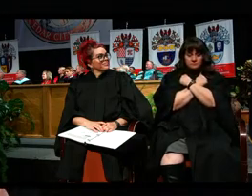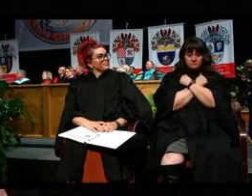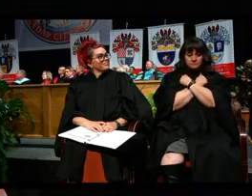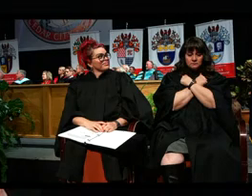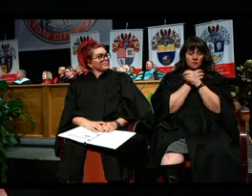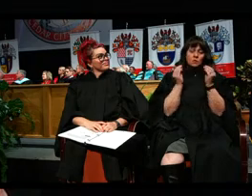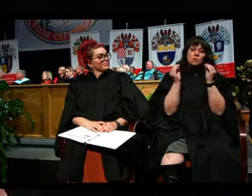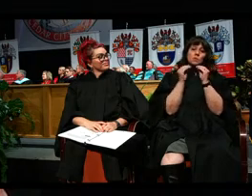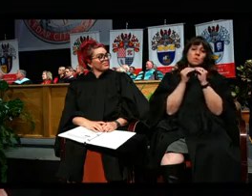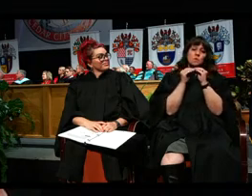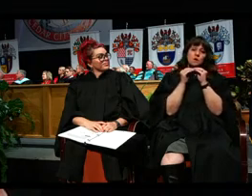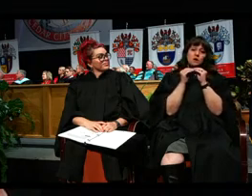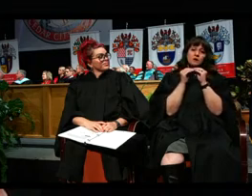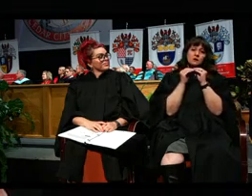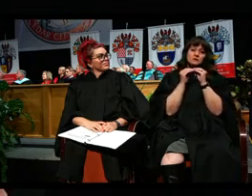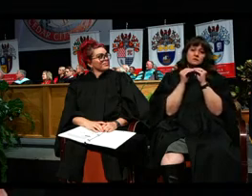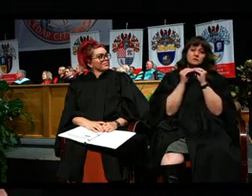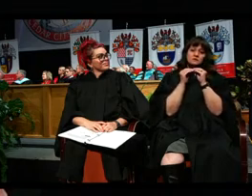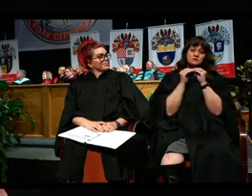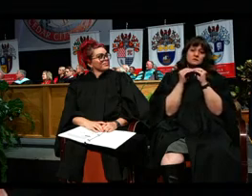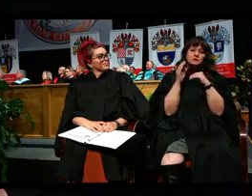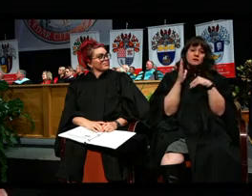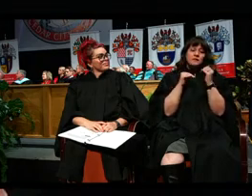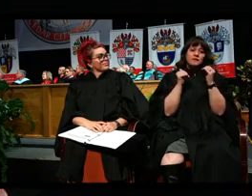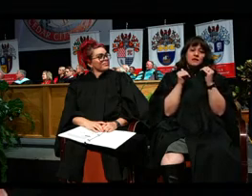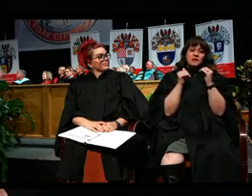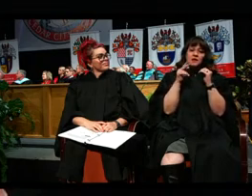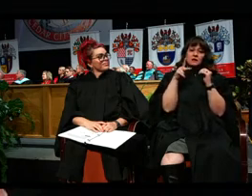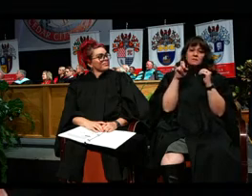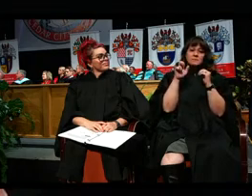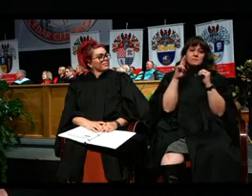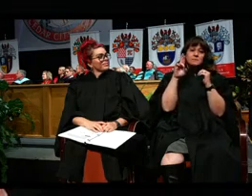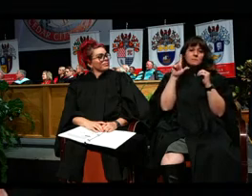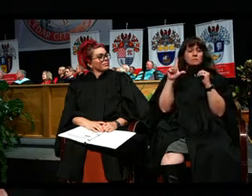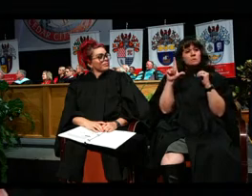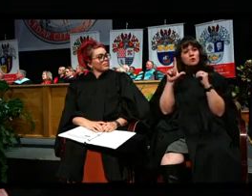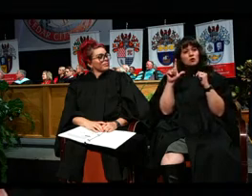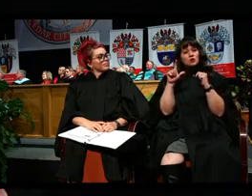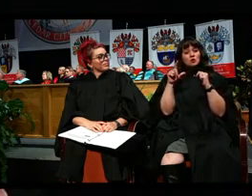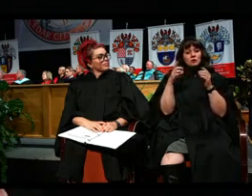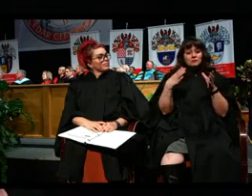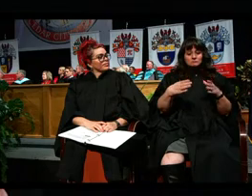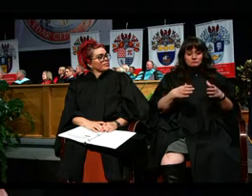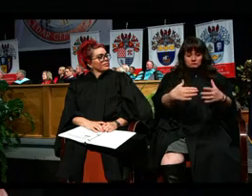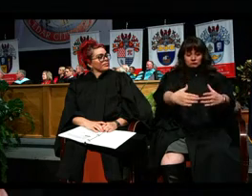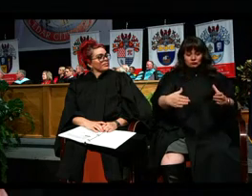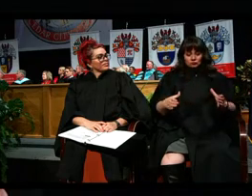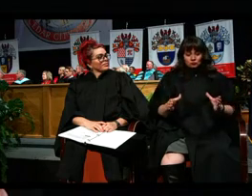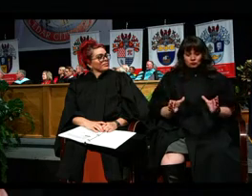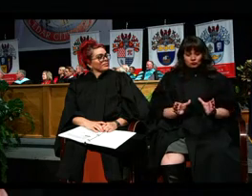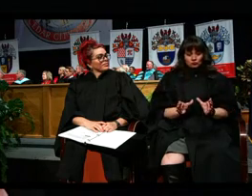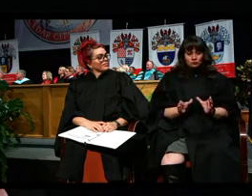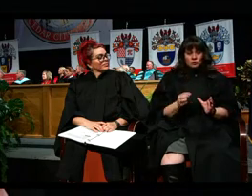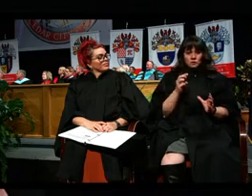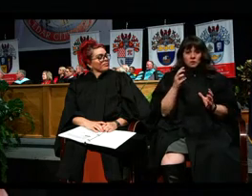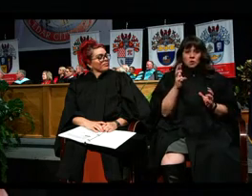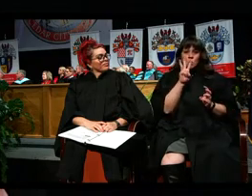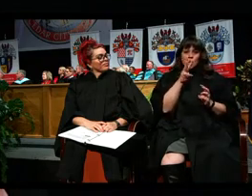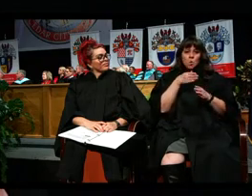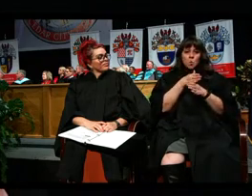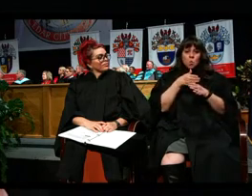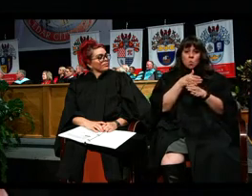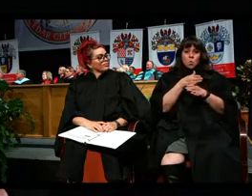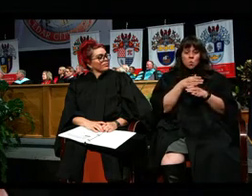More than a pearled Dutch oven wood smoke from the sheep